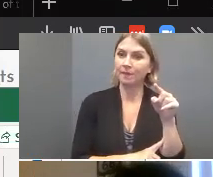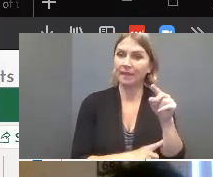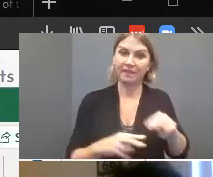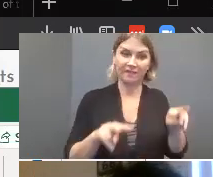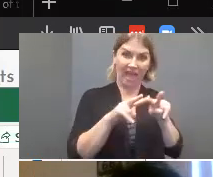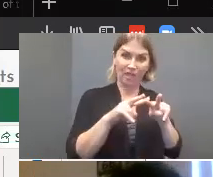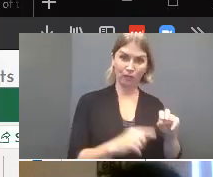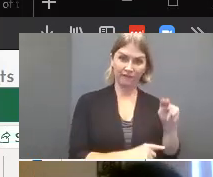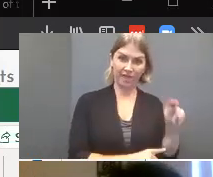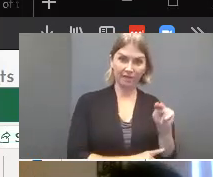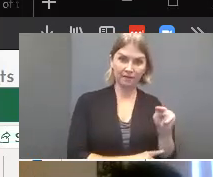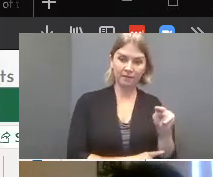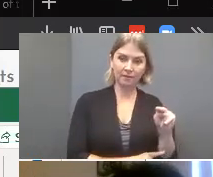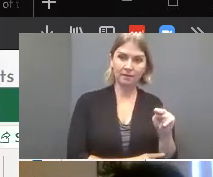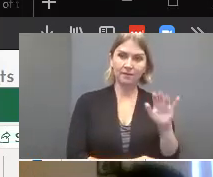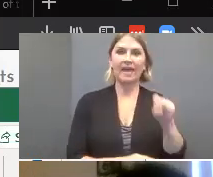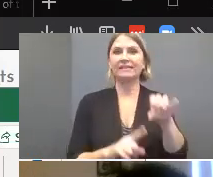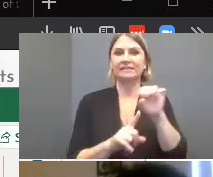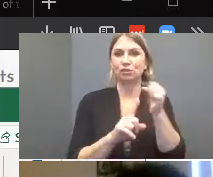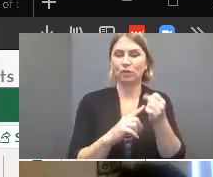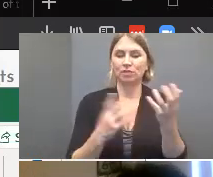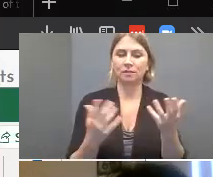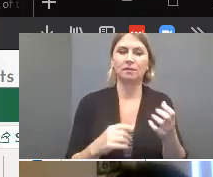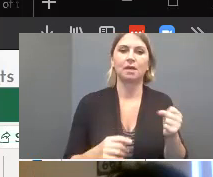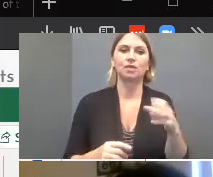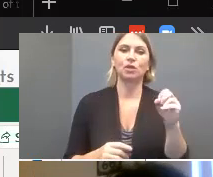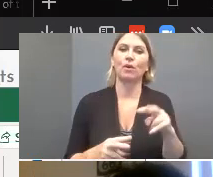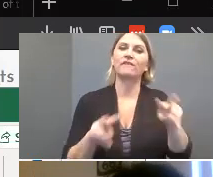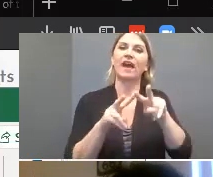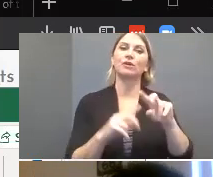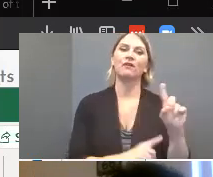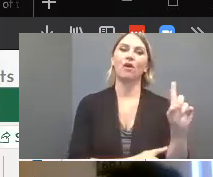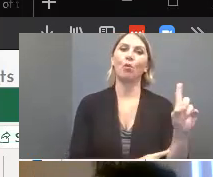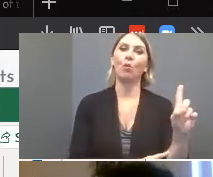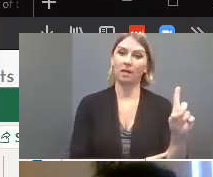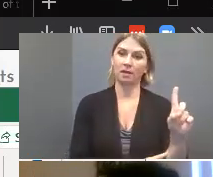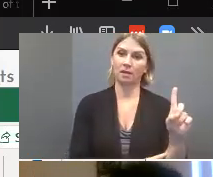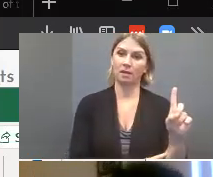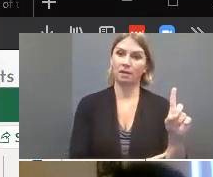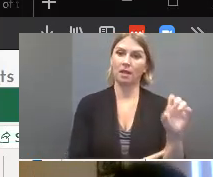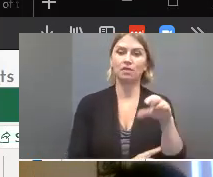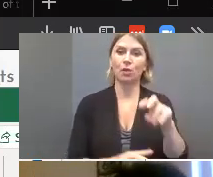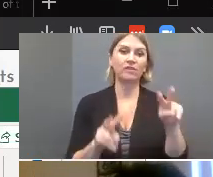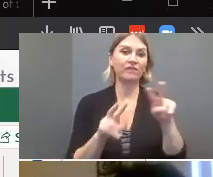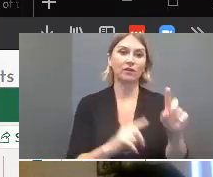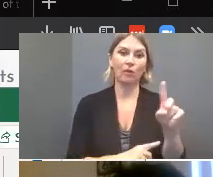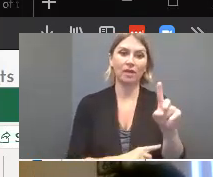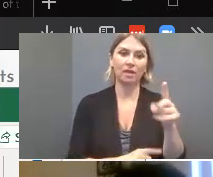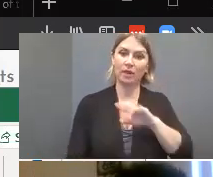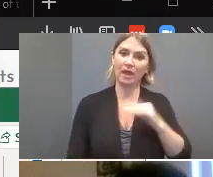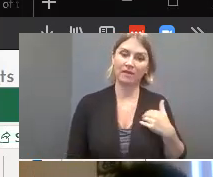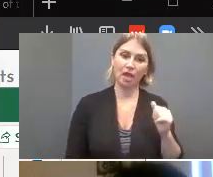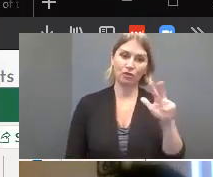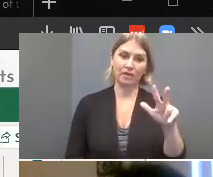10, this equation works out. So let's look at the value of 1, right? So for the value of 1, we have 3